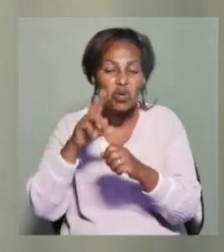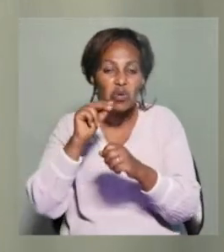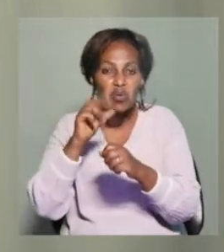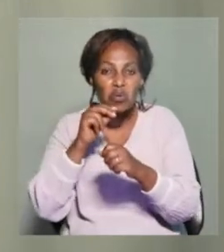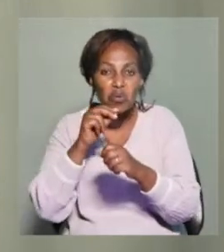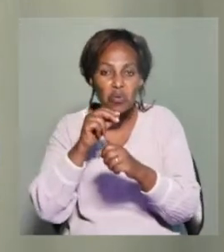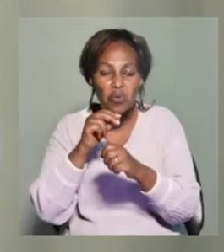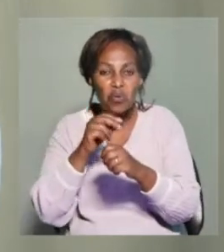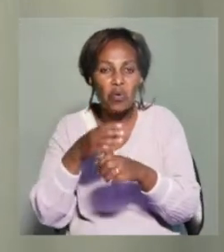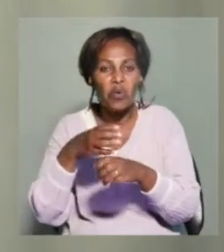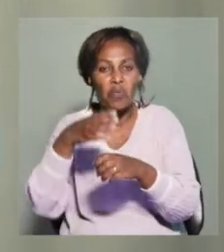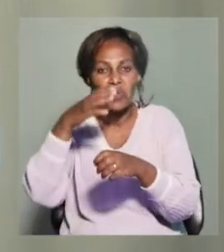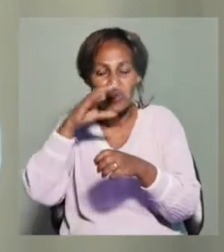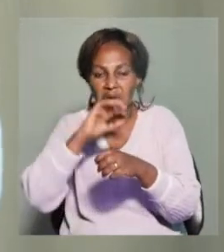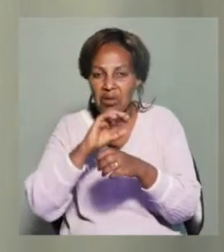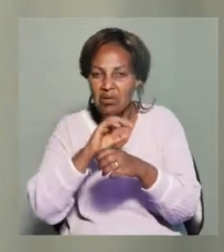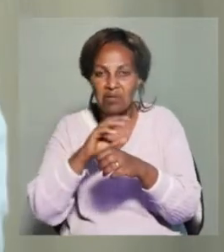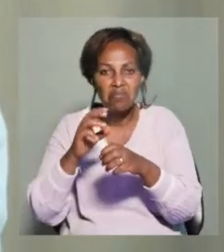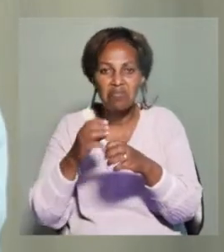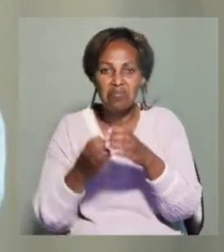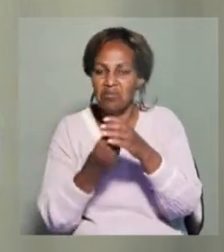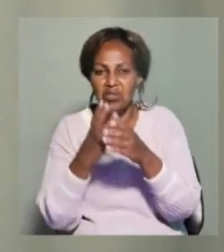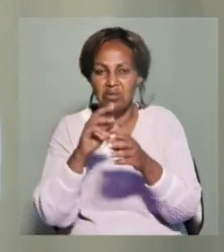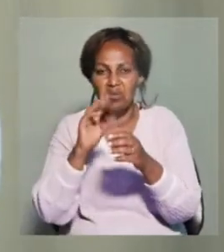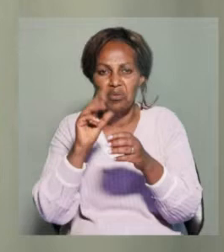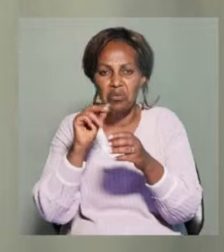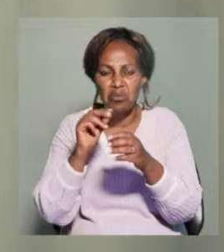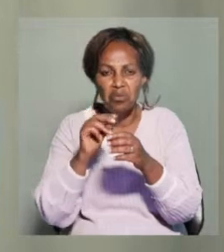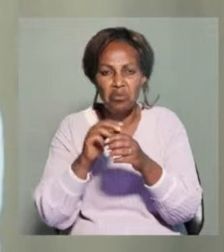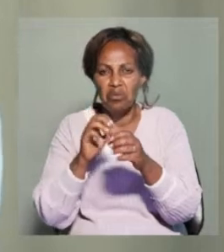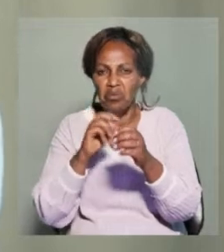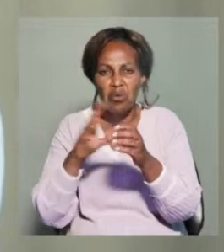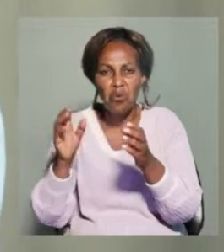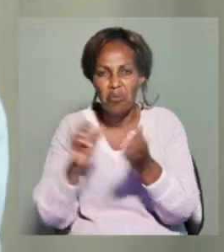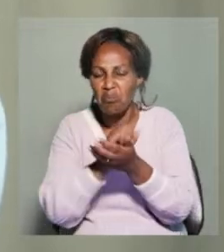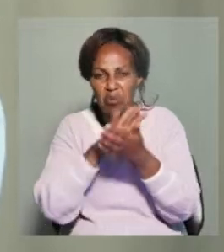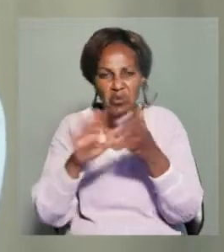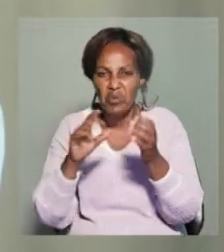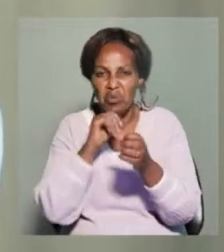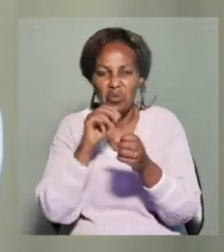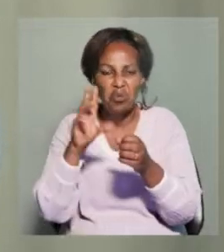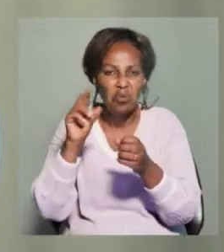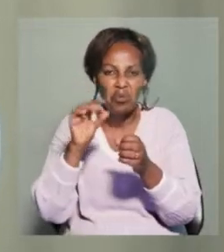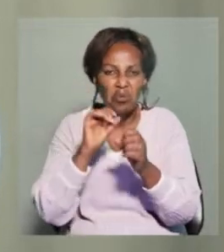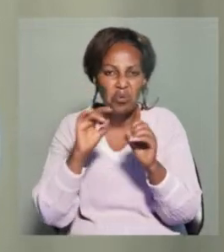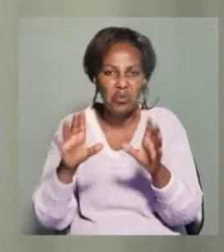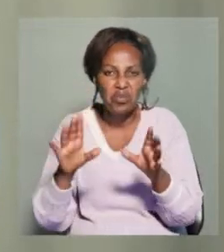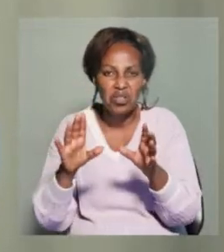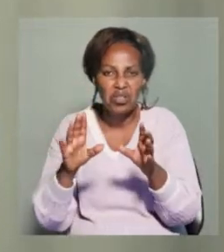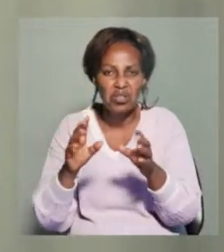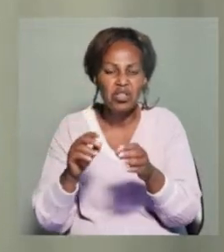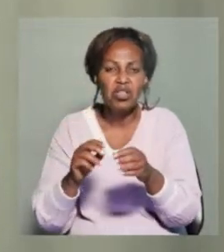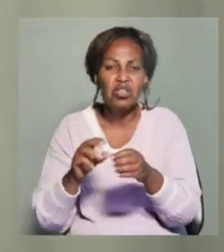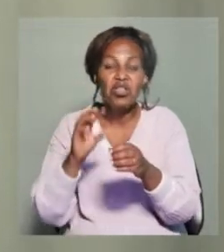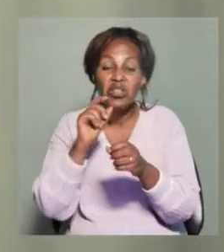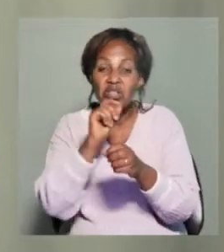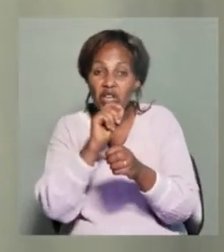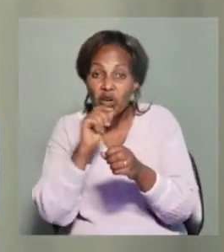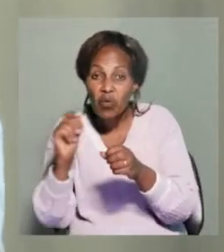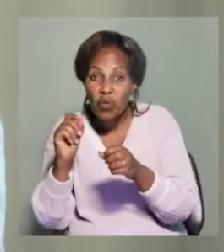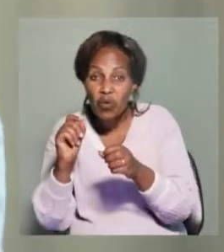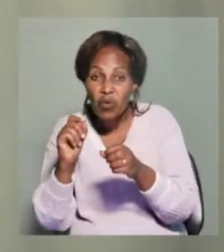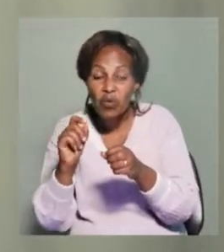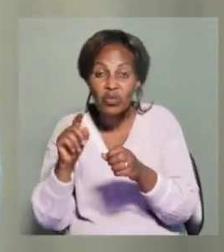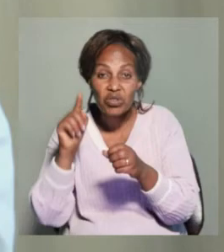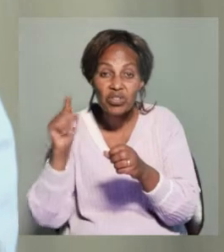They are not wasting electrical energy in the form of heat into the environment. Therefore, they are energy